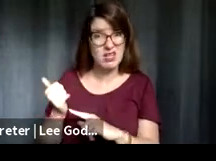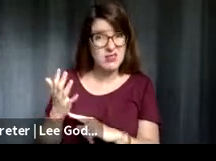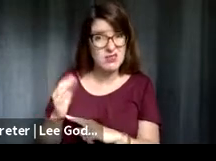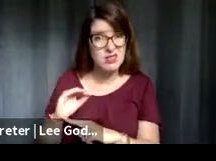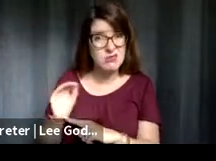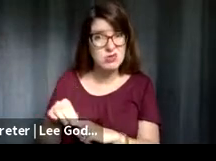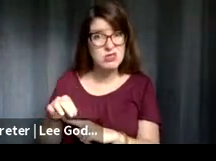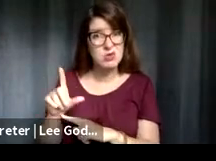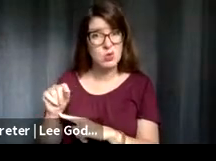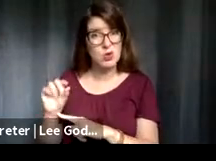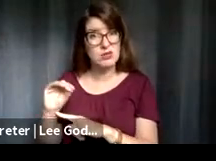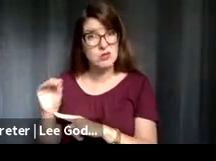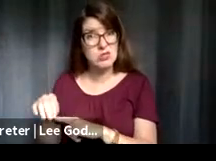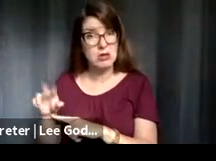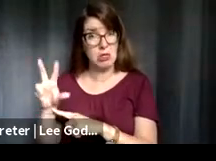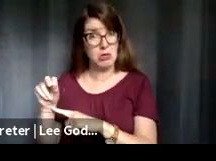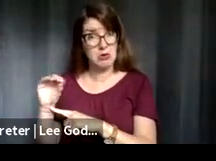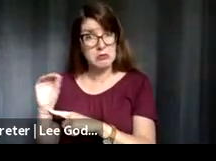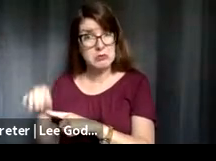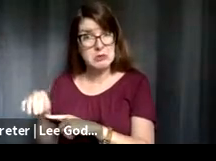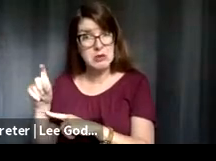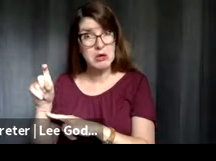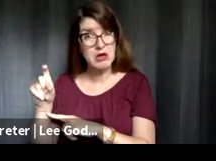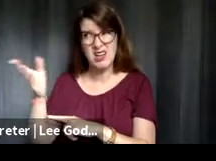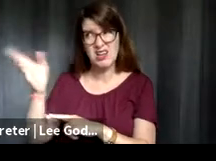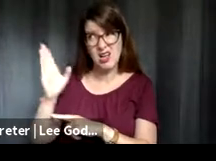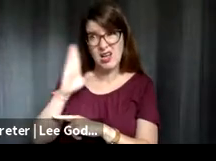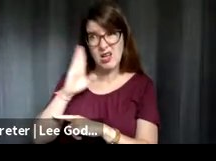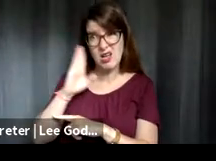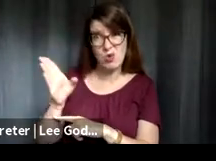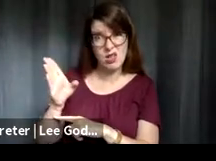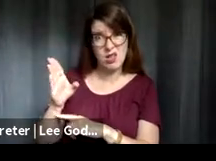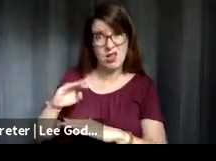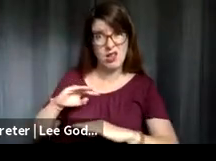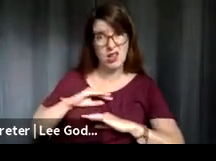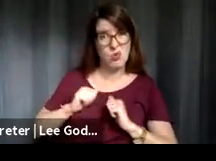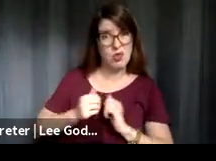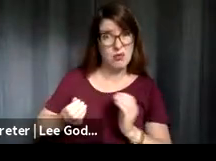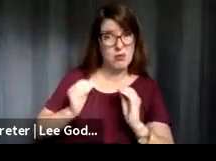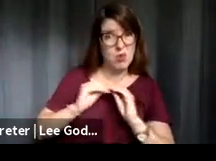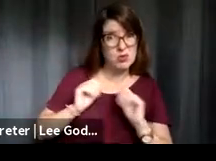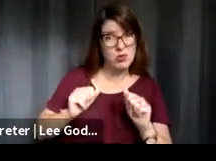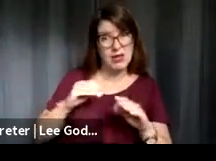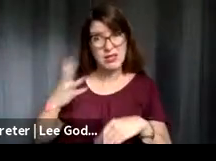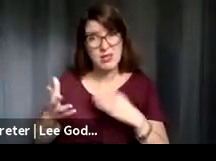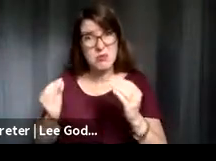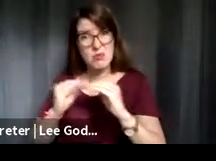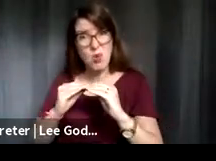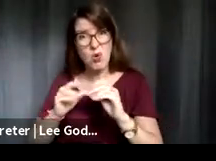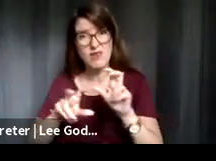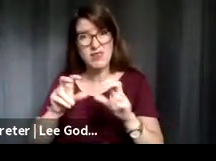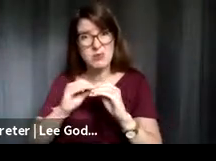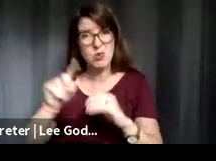15%, 20%, 30%, like, will God resupply with more so I can bless more and invest more? Is